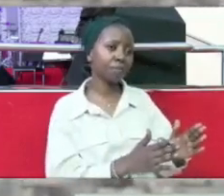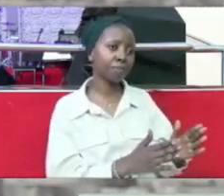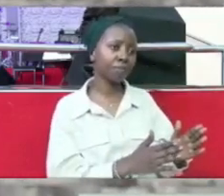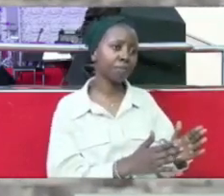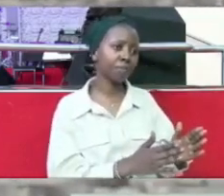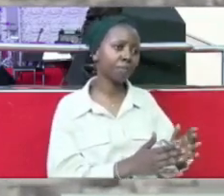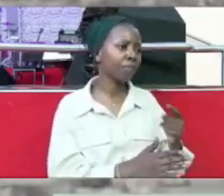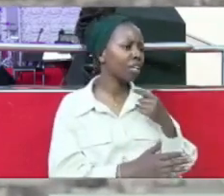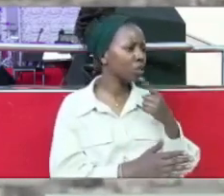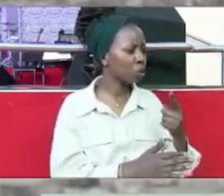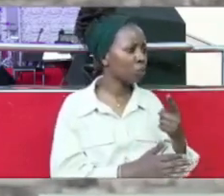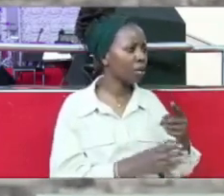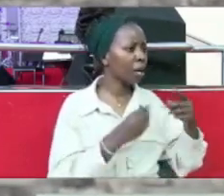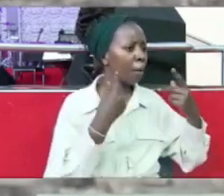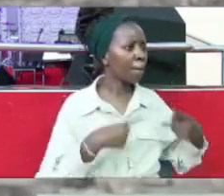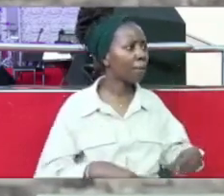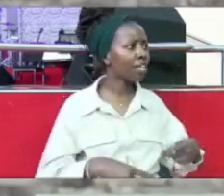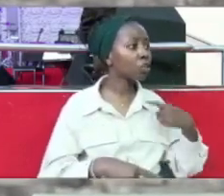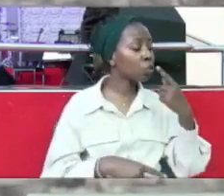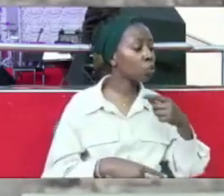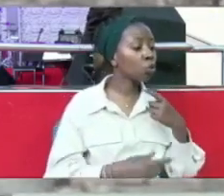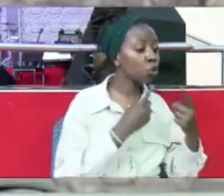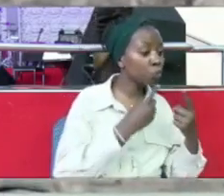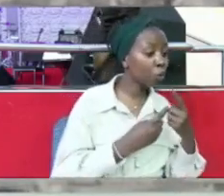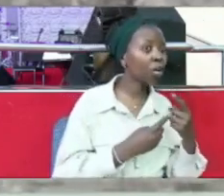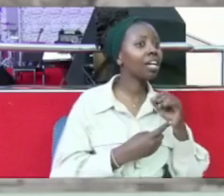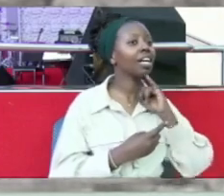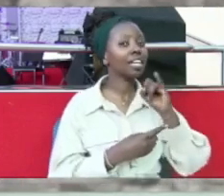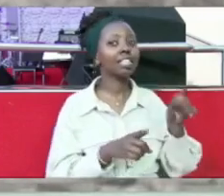He told me the person we were talking with is the